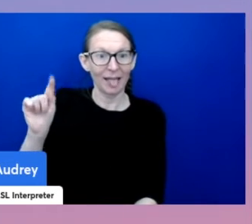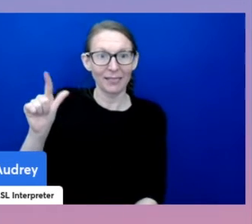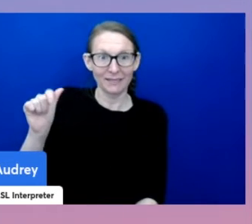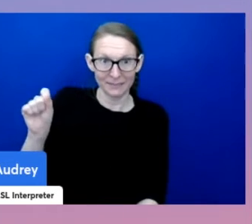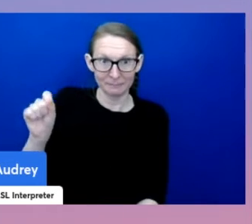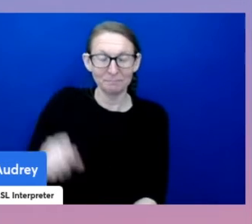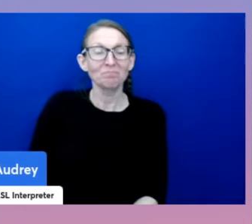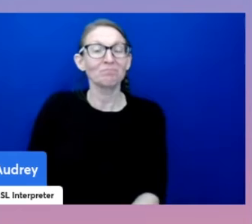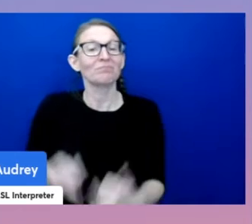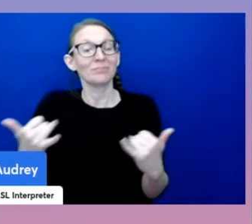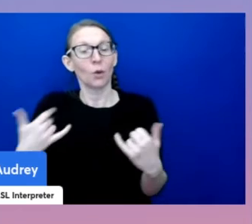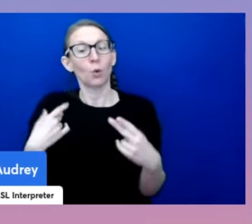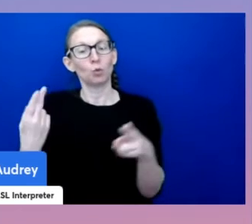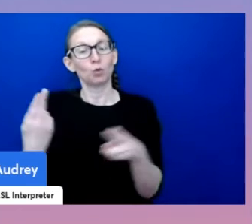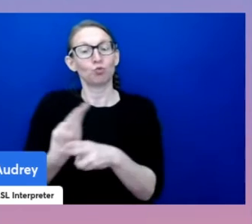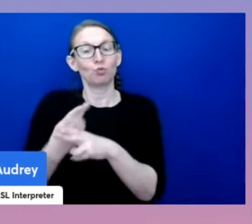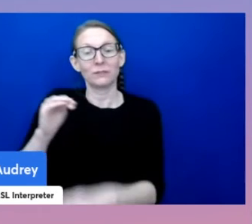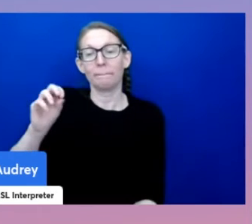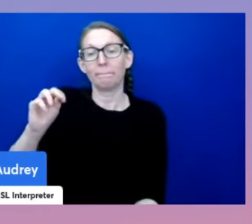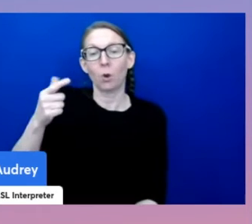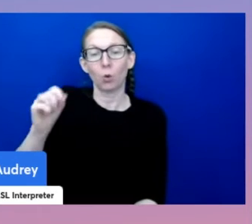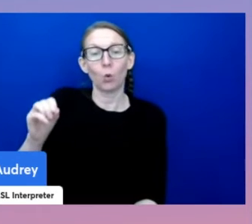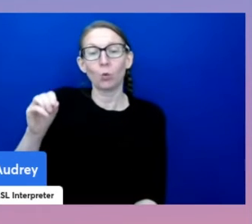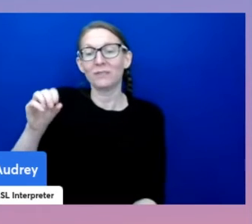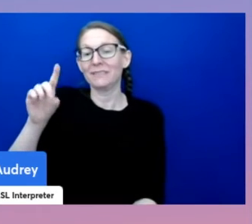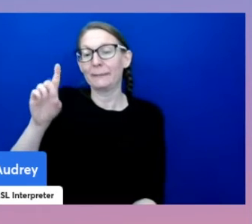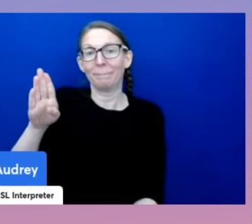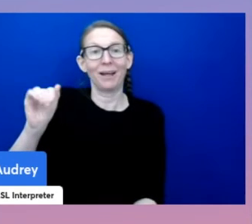the MongoDB Atlas like this and use the